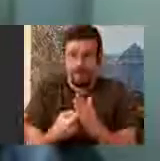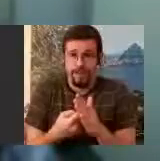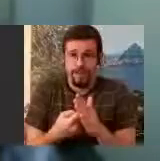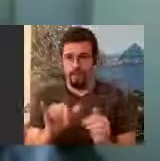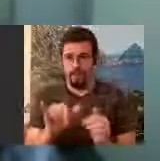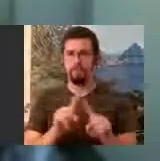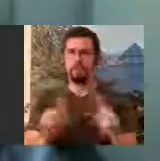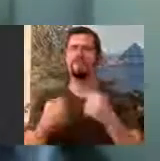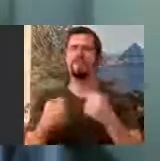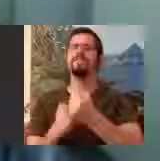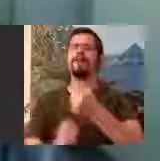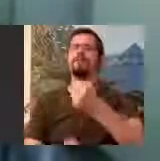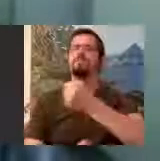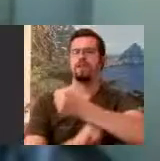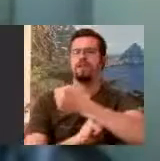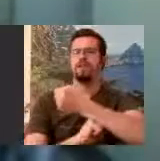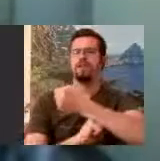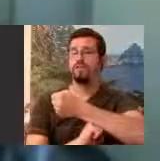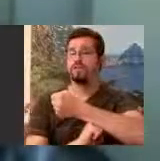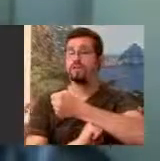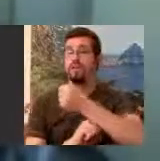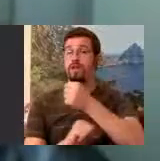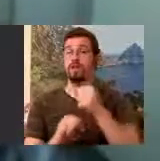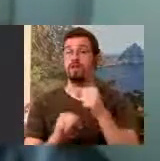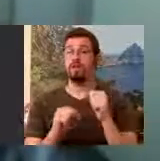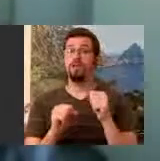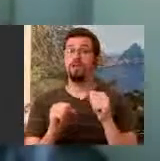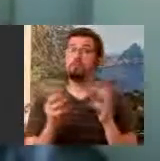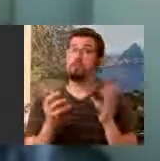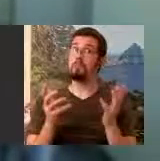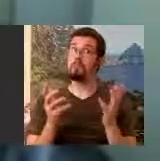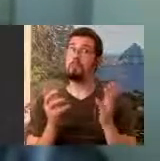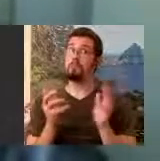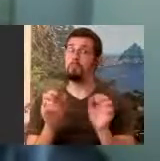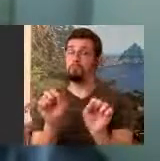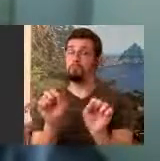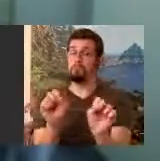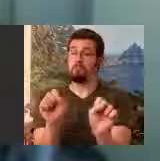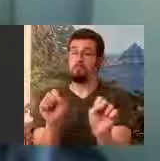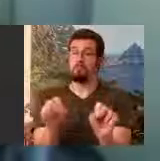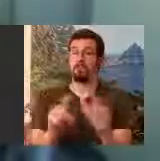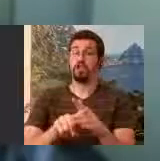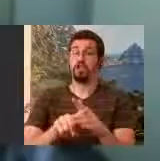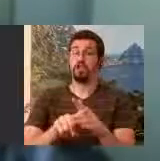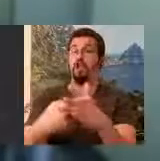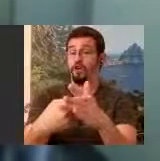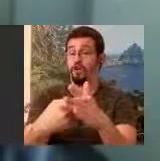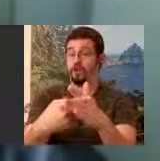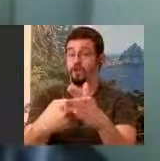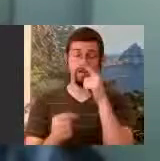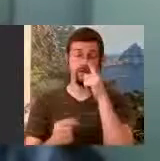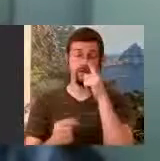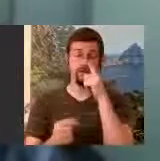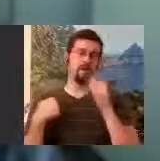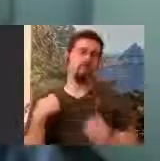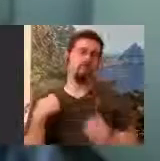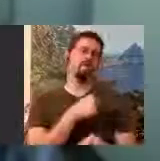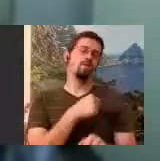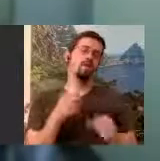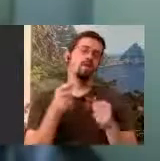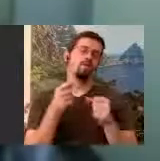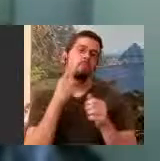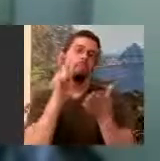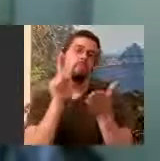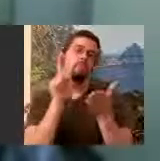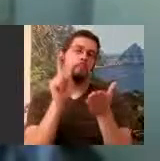the foundations of the system have been laid. So we are trying to investigate